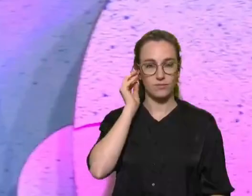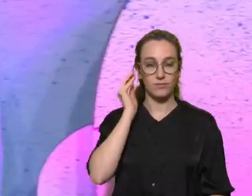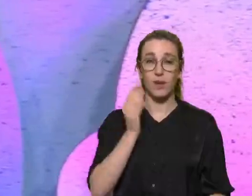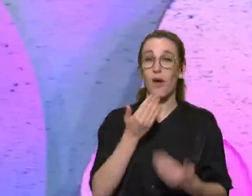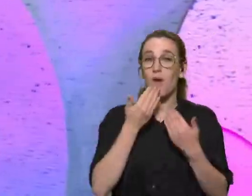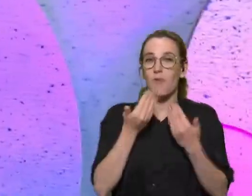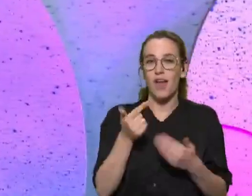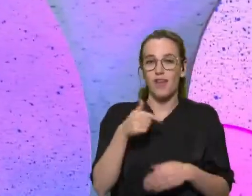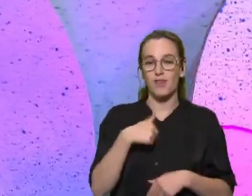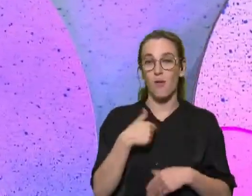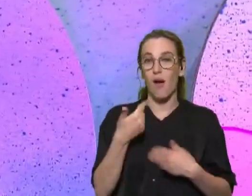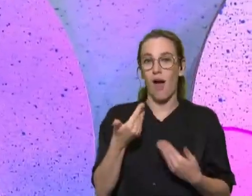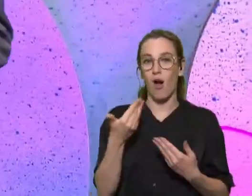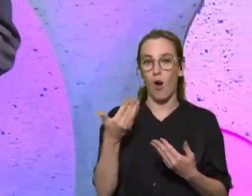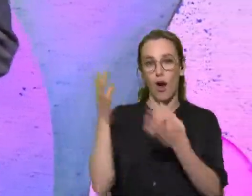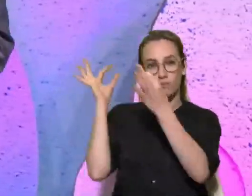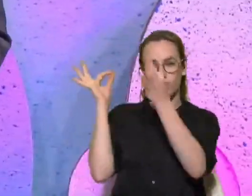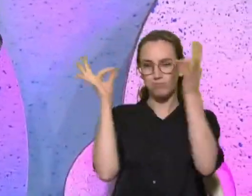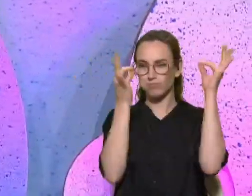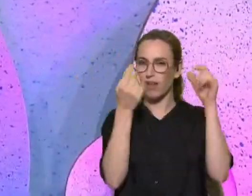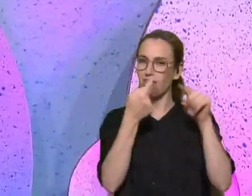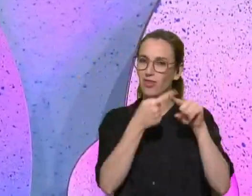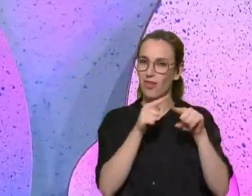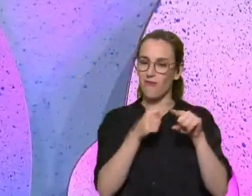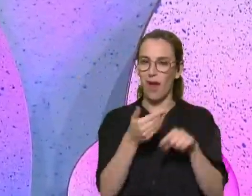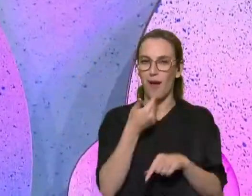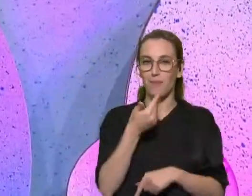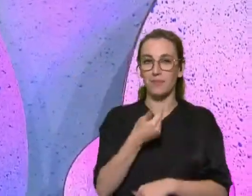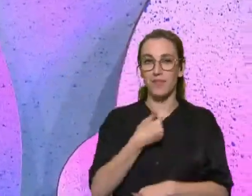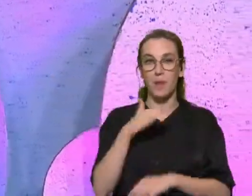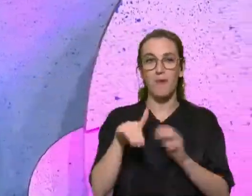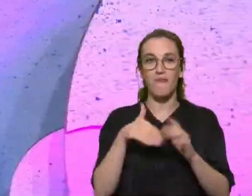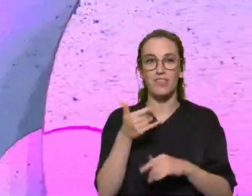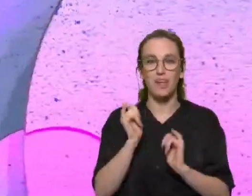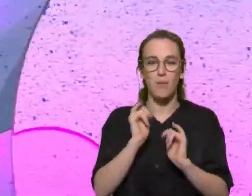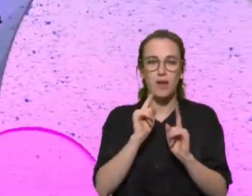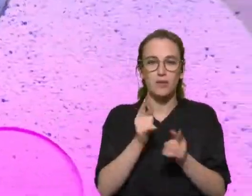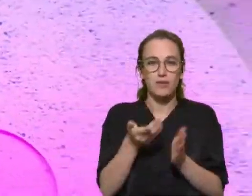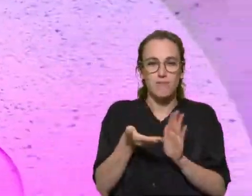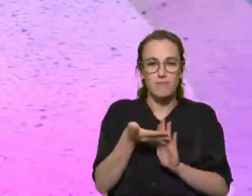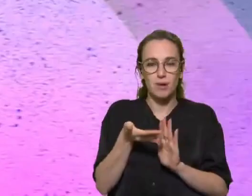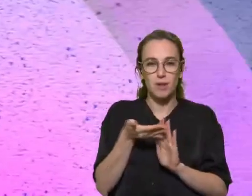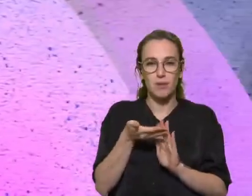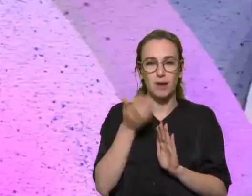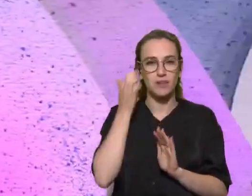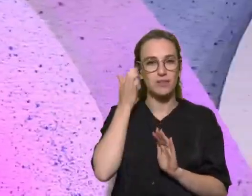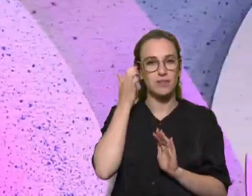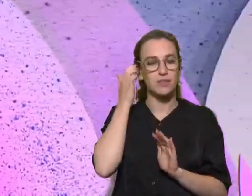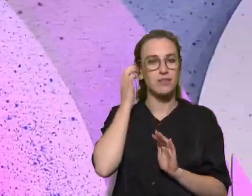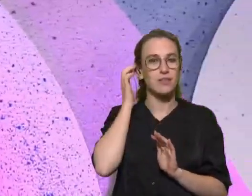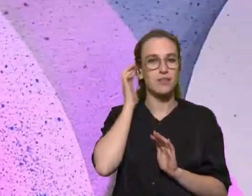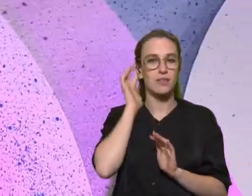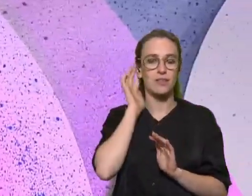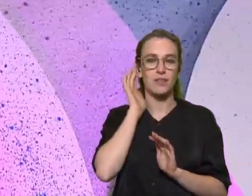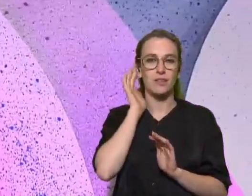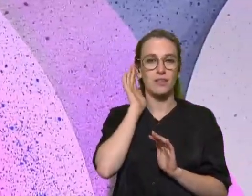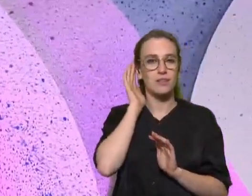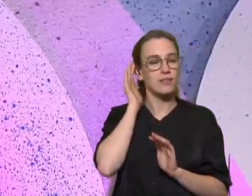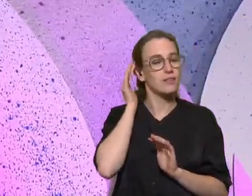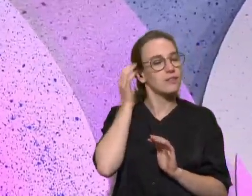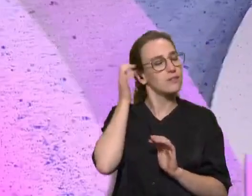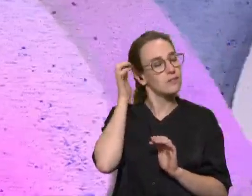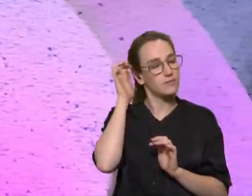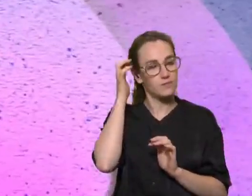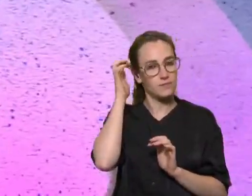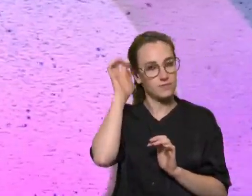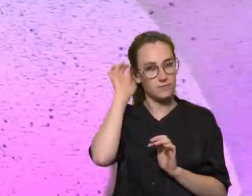Thank you very much. I'm here with a different hat on. I was asked to make a brief introduction for an effort that